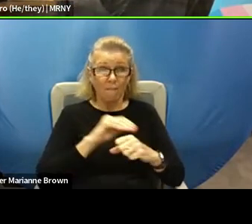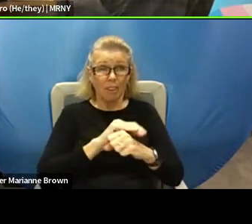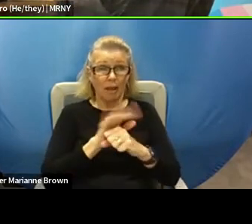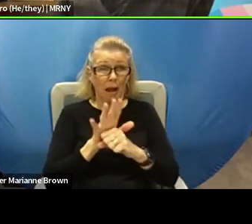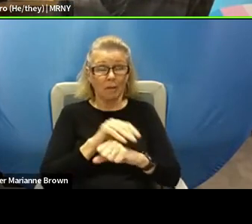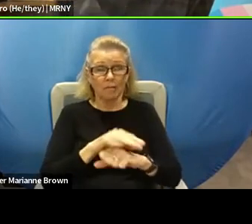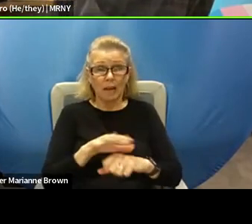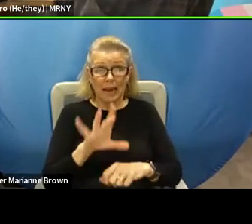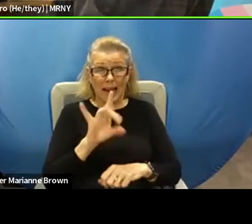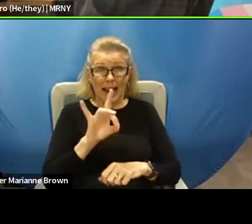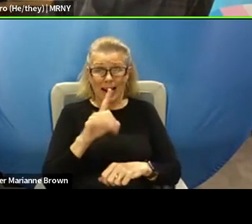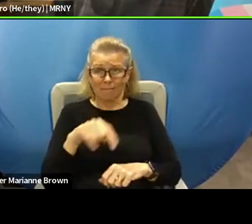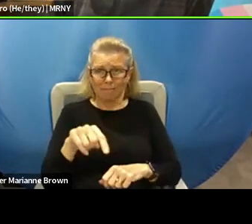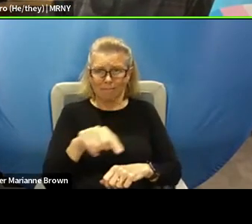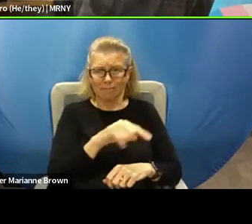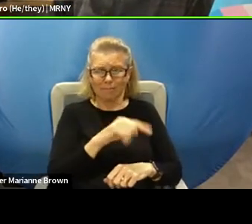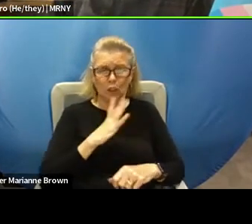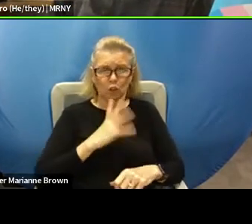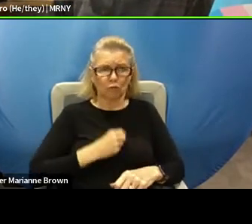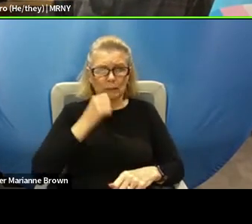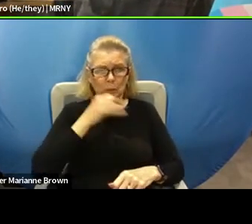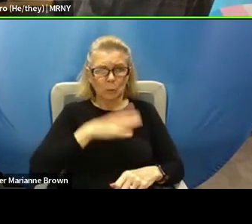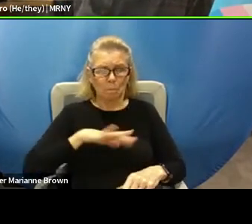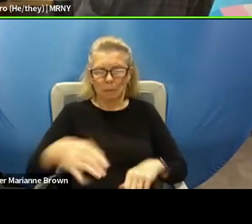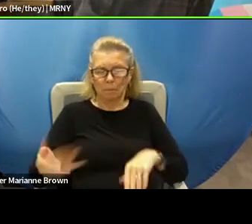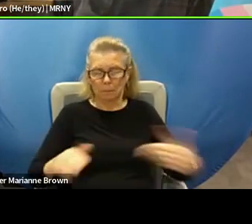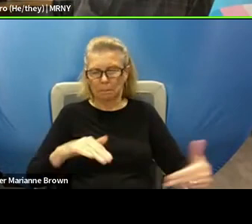women, died right away.